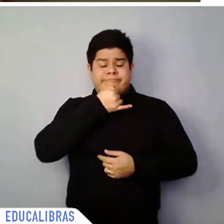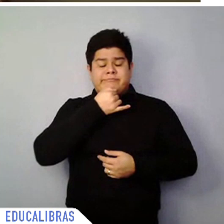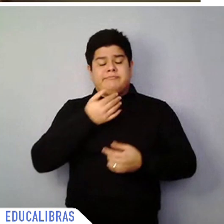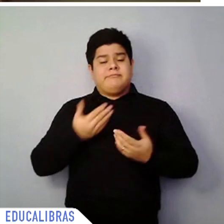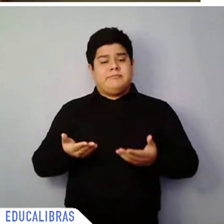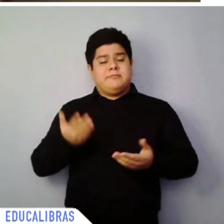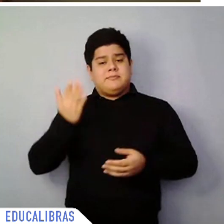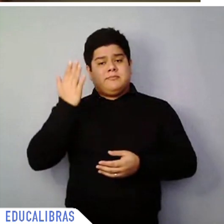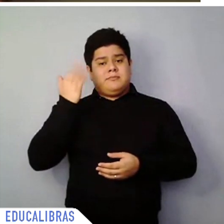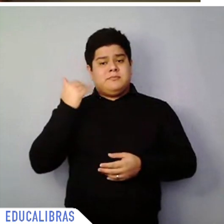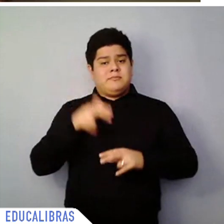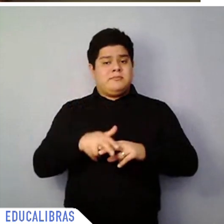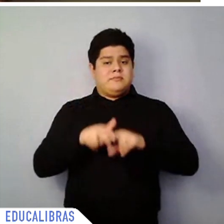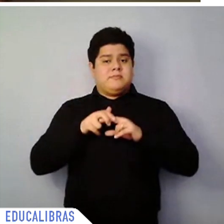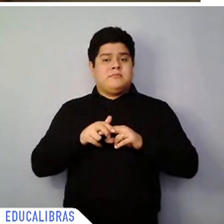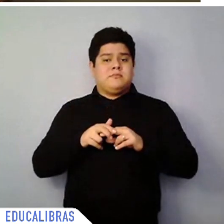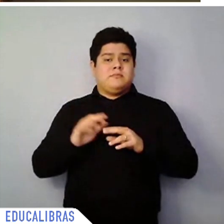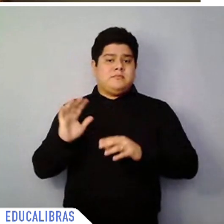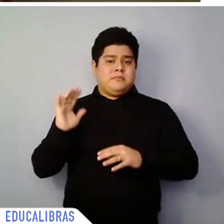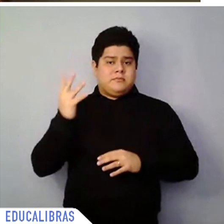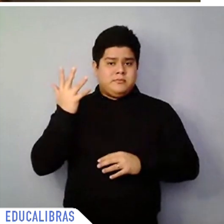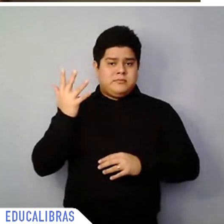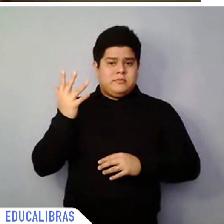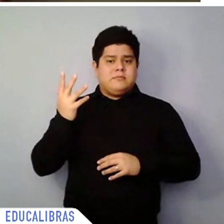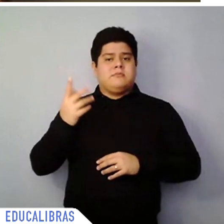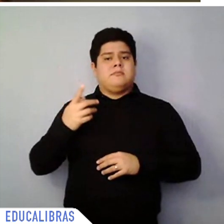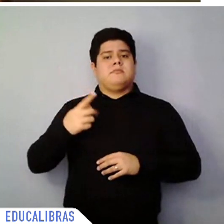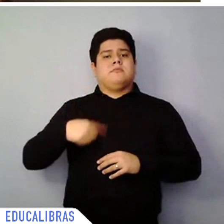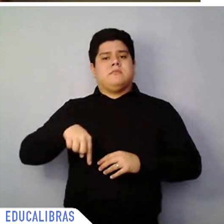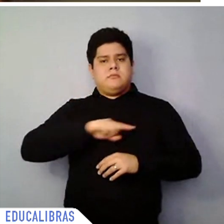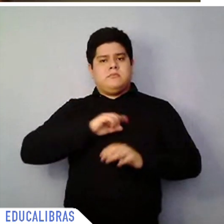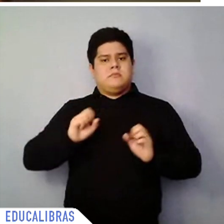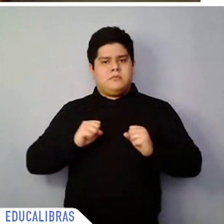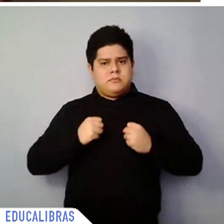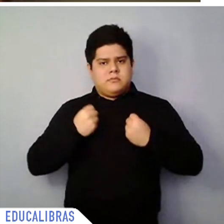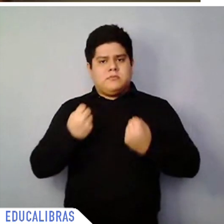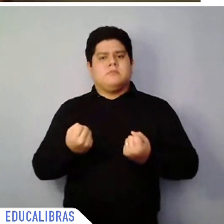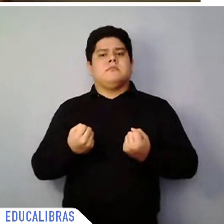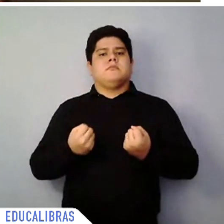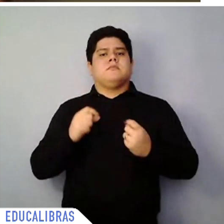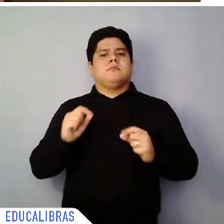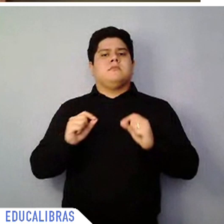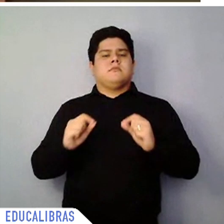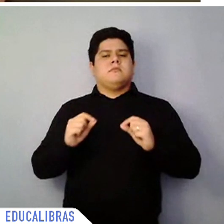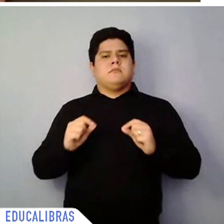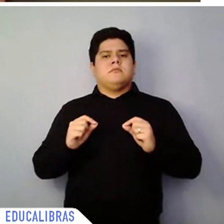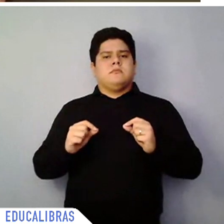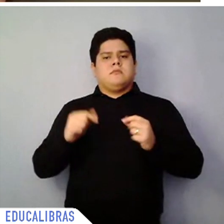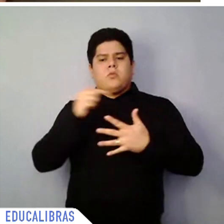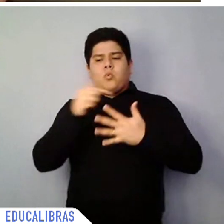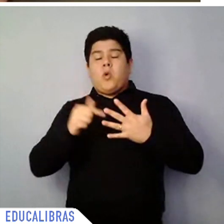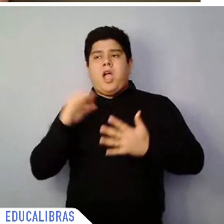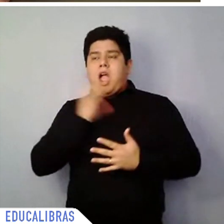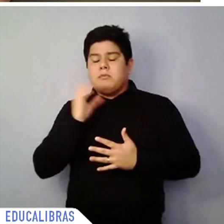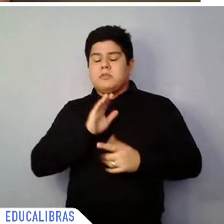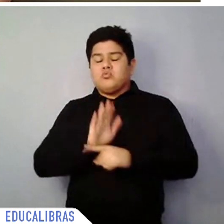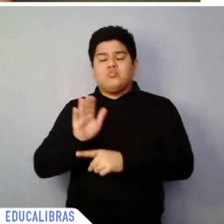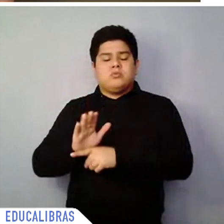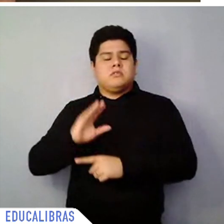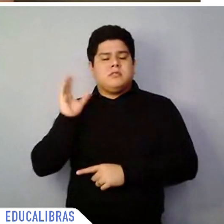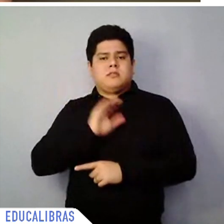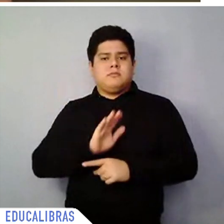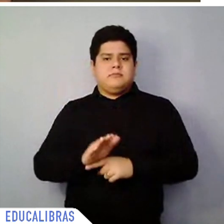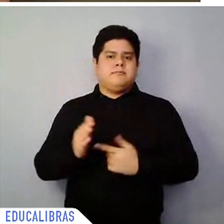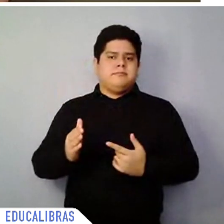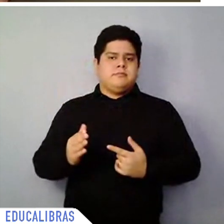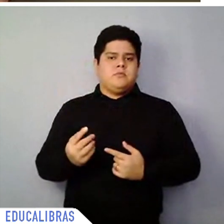population above 18, including pregnant women vaccinated at that time. So I think our effort